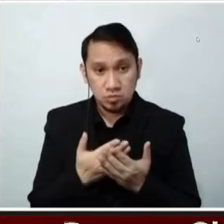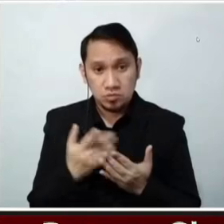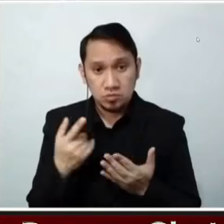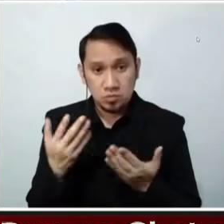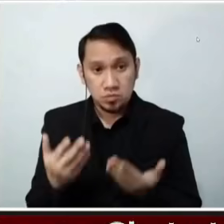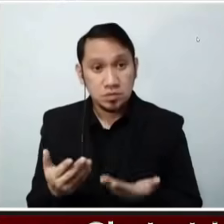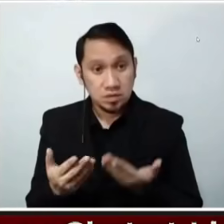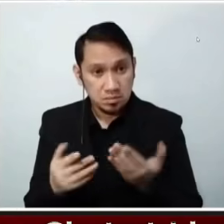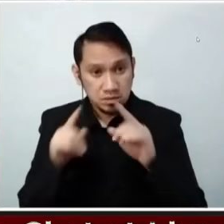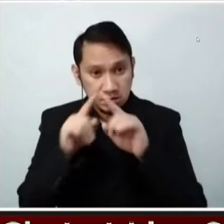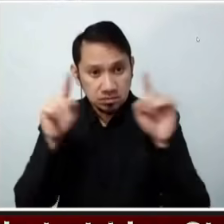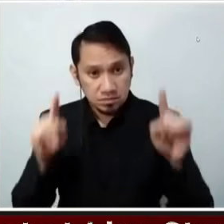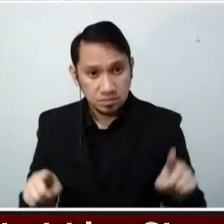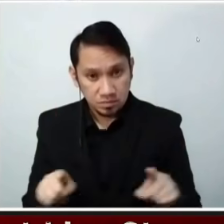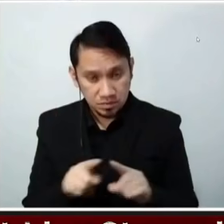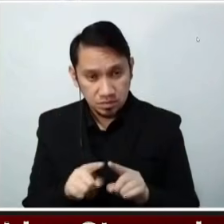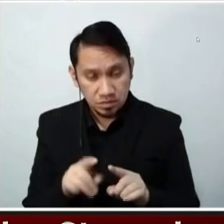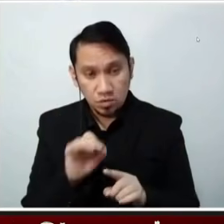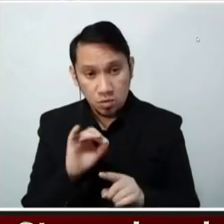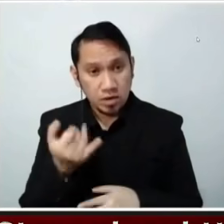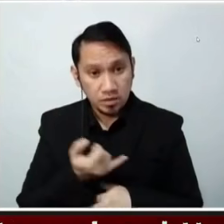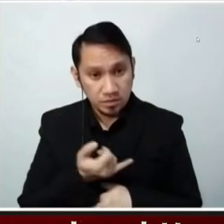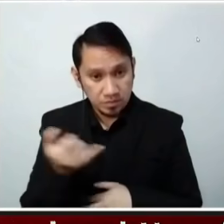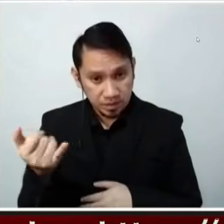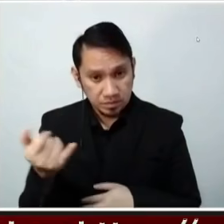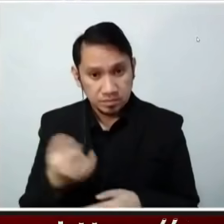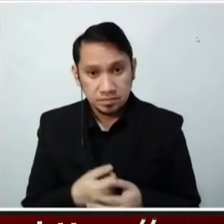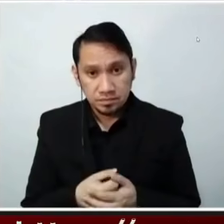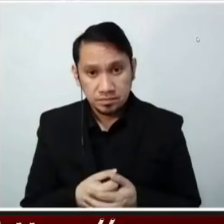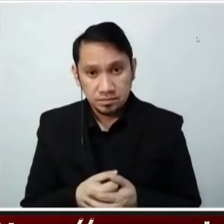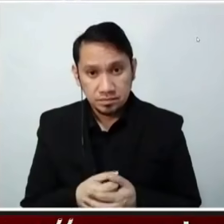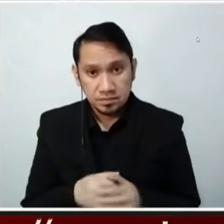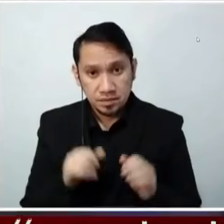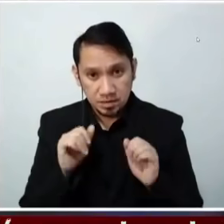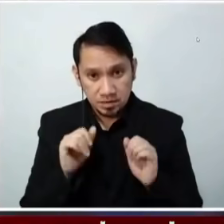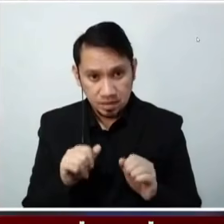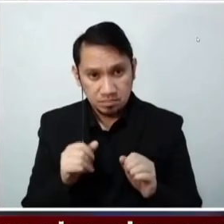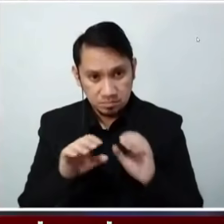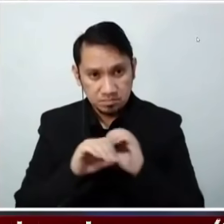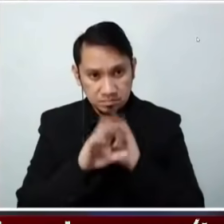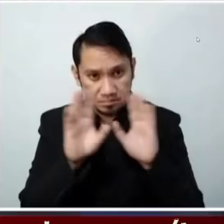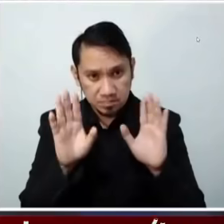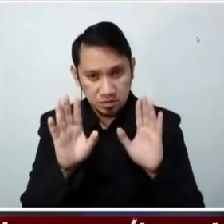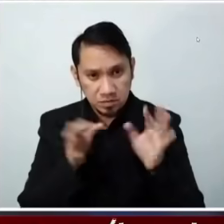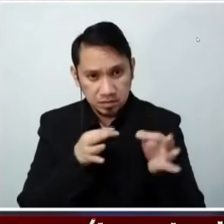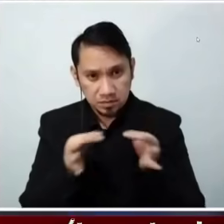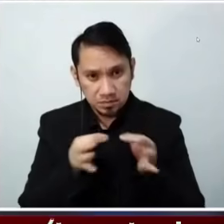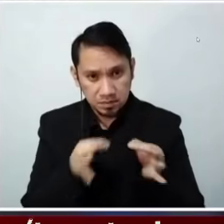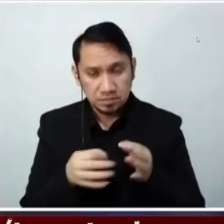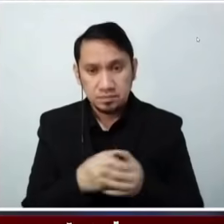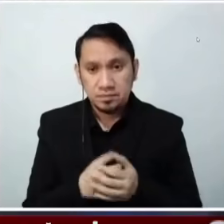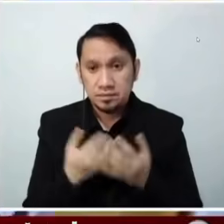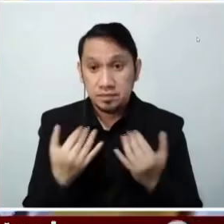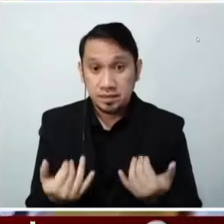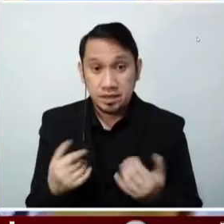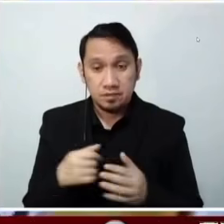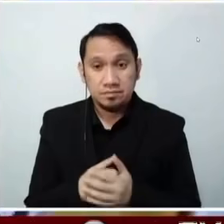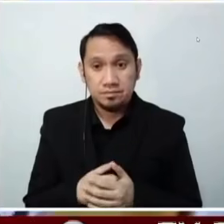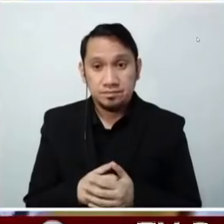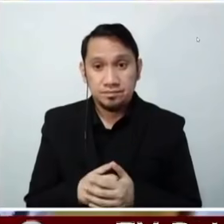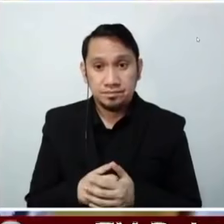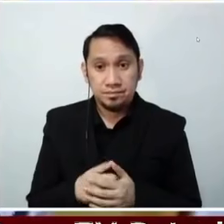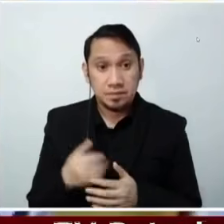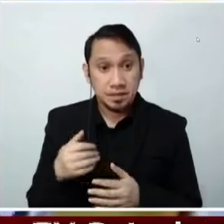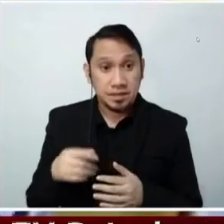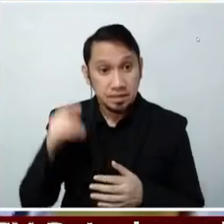Manalastas or invite him so that he can shed light. Sa pagharap naman kanina ni Justice Secretary Minardo